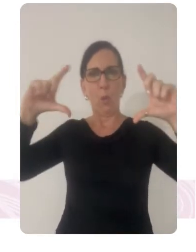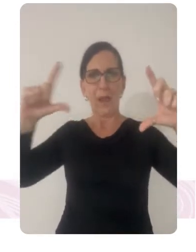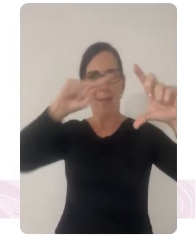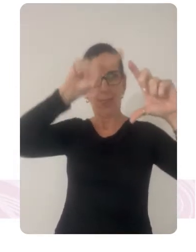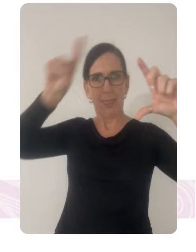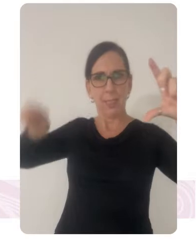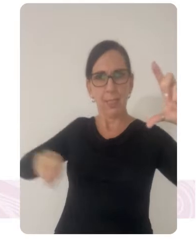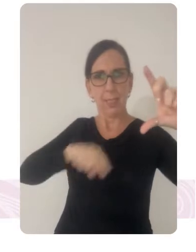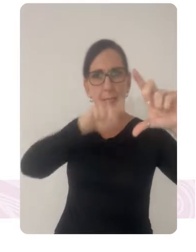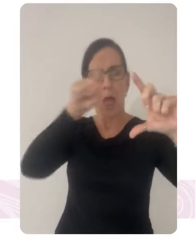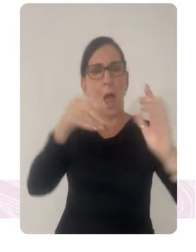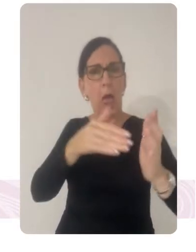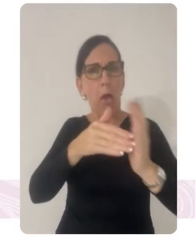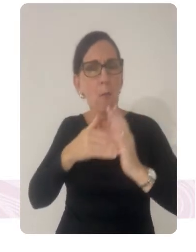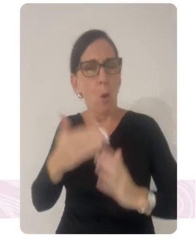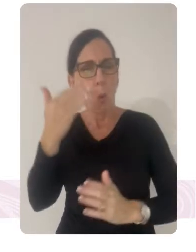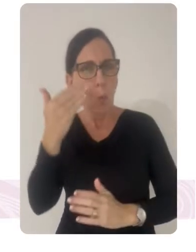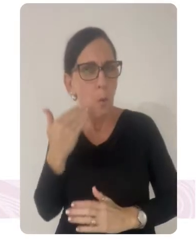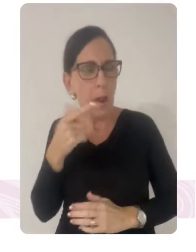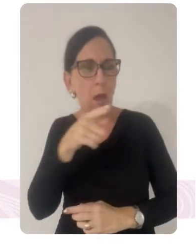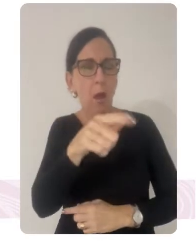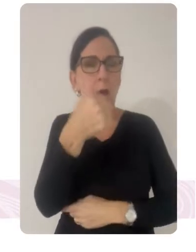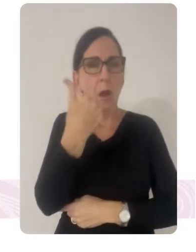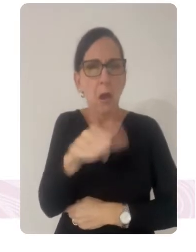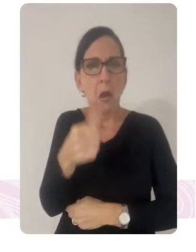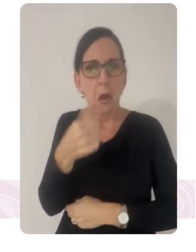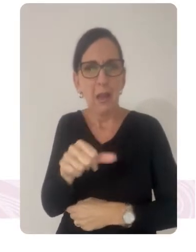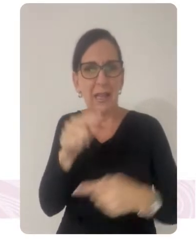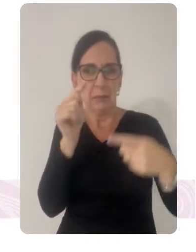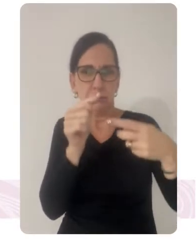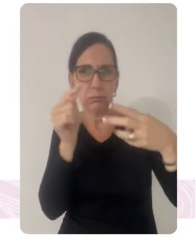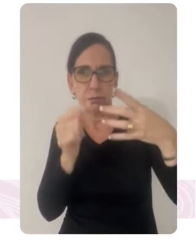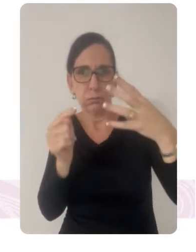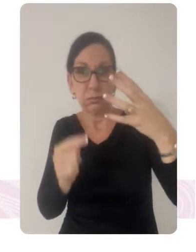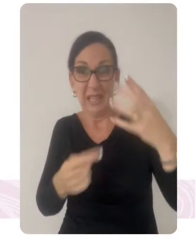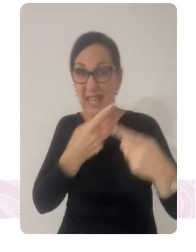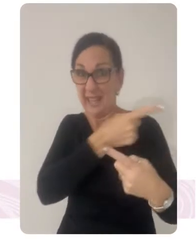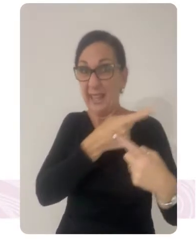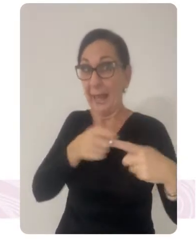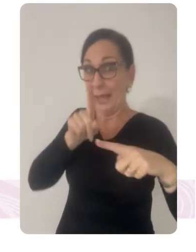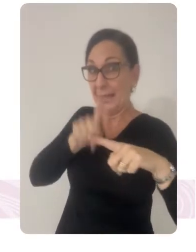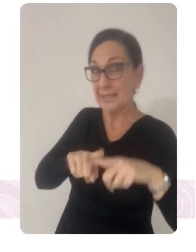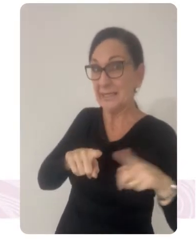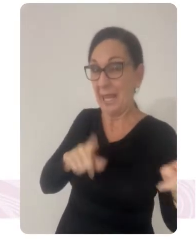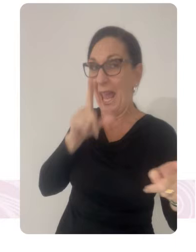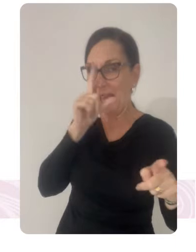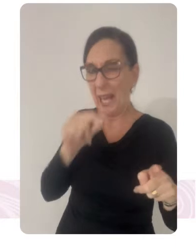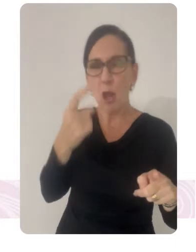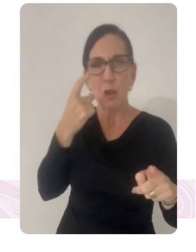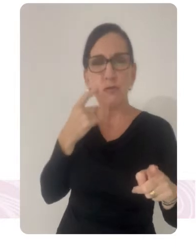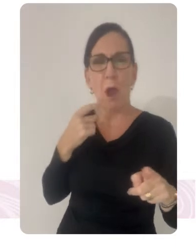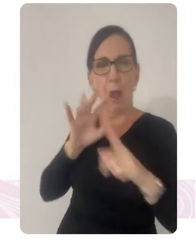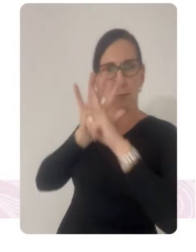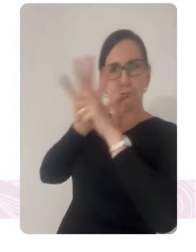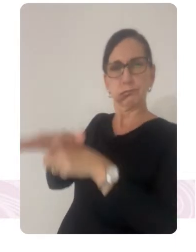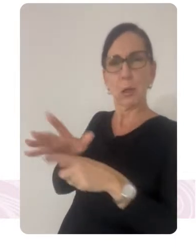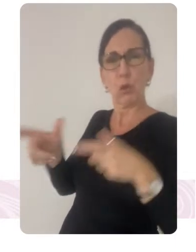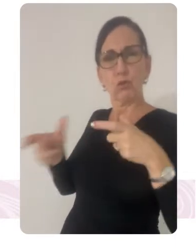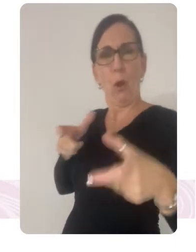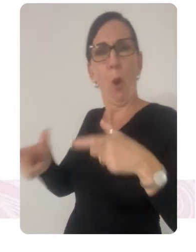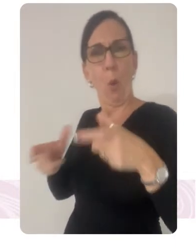women to identify and recognize the tactics their ex-partner may use to try and maintain power and control